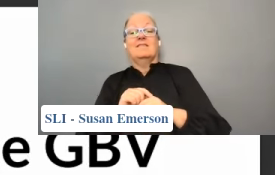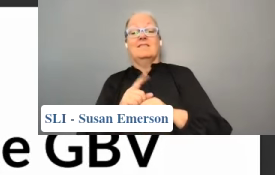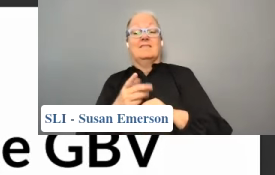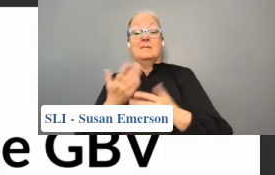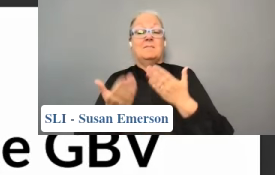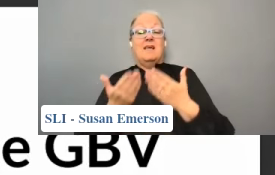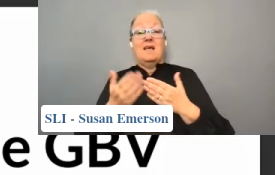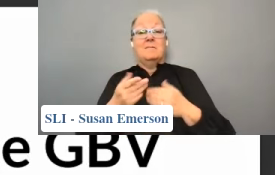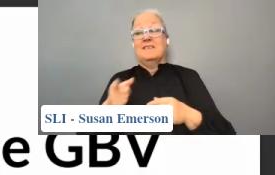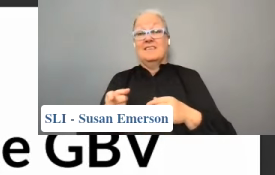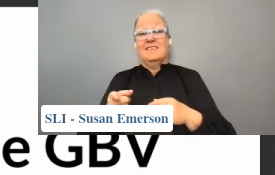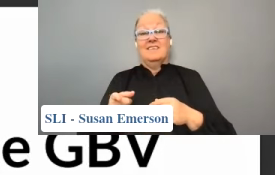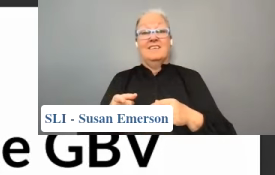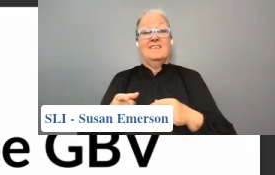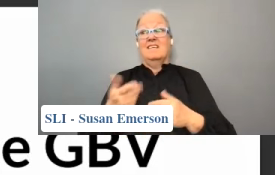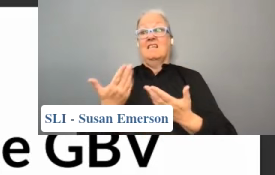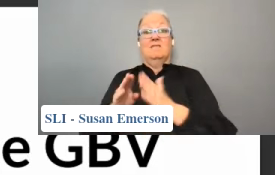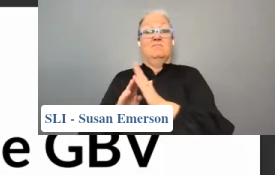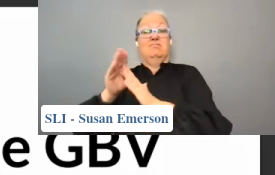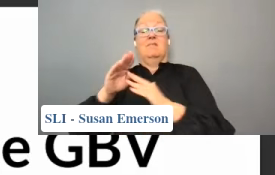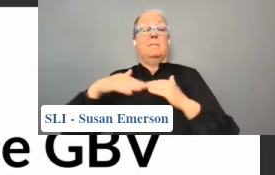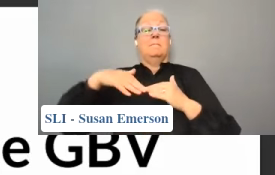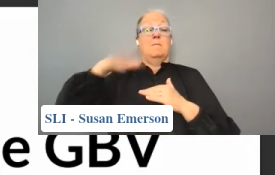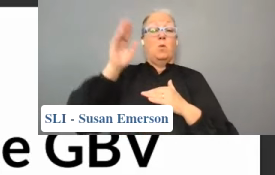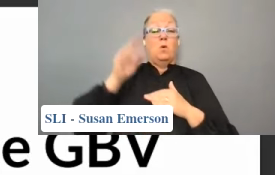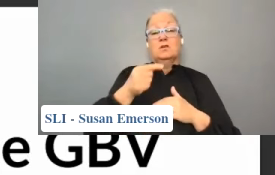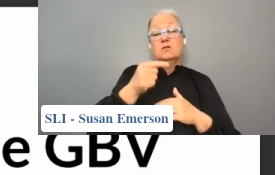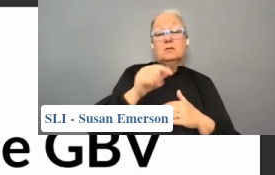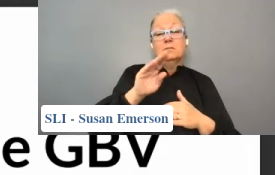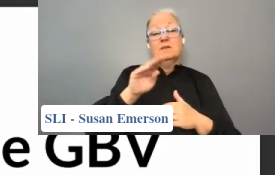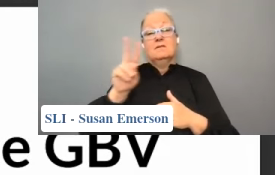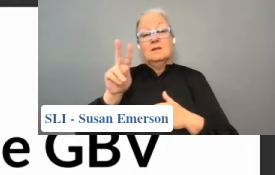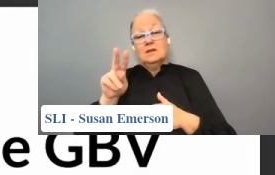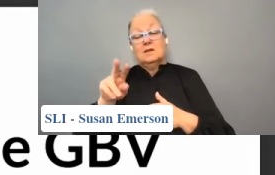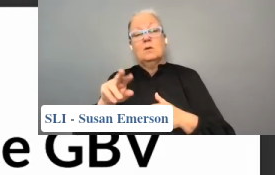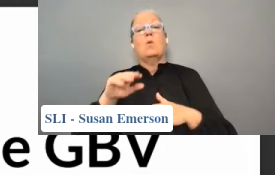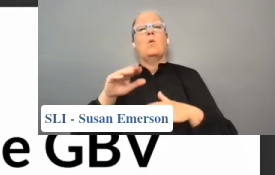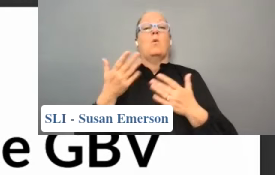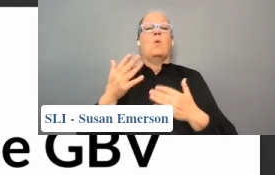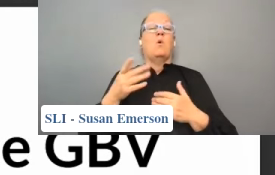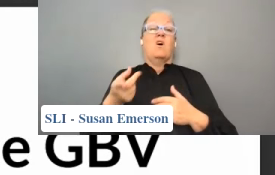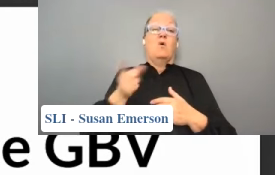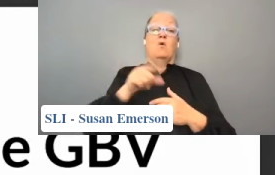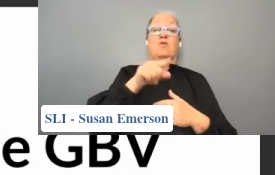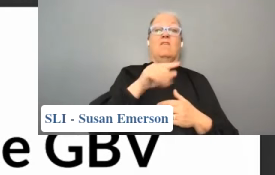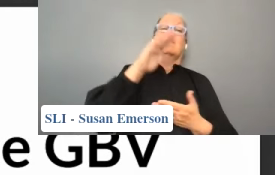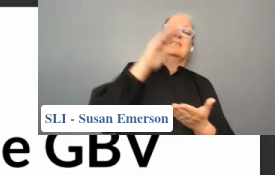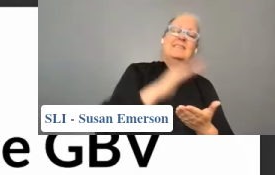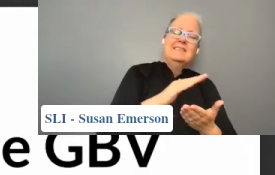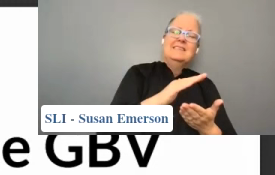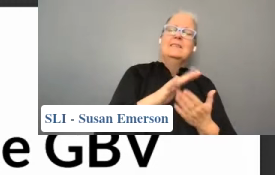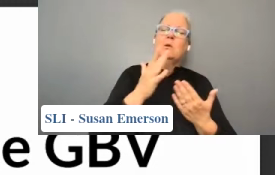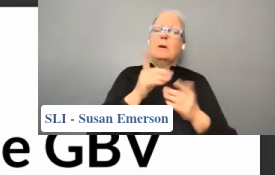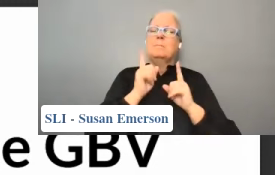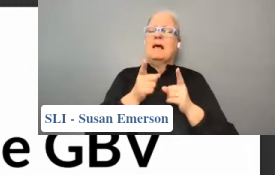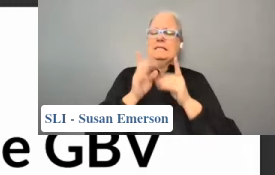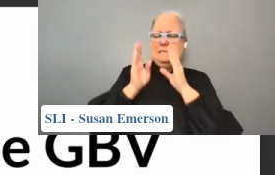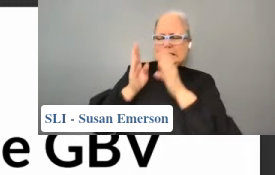gender-based violence, and in another context, decrease gender-based violence. So it's important to pay attention to that